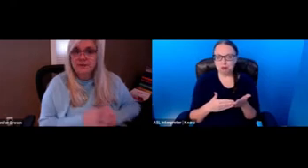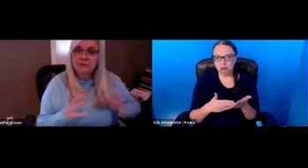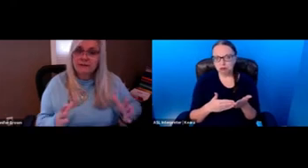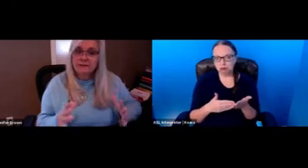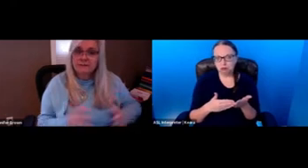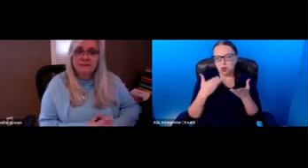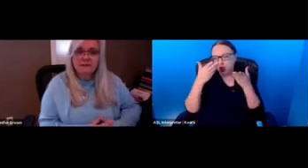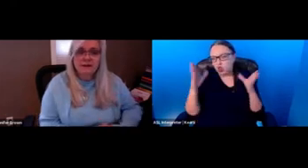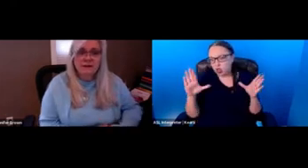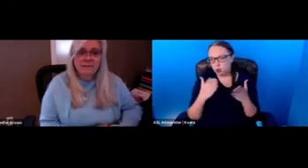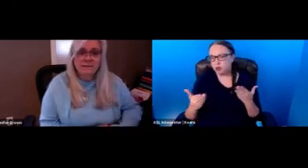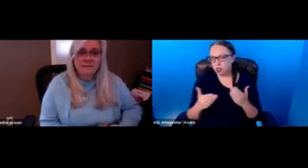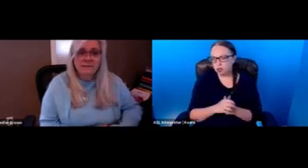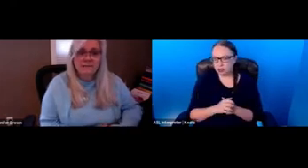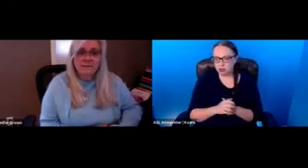some general things.